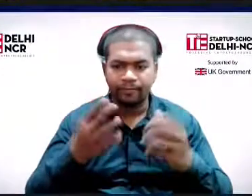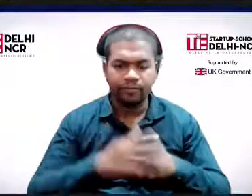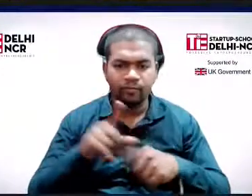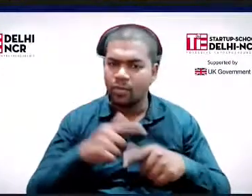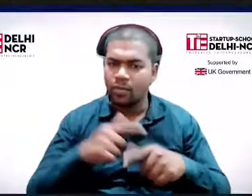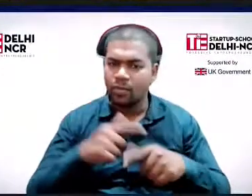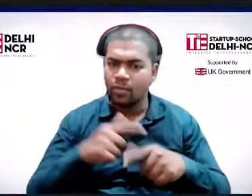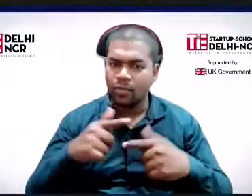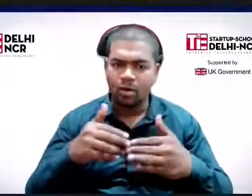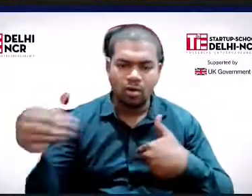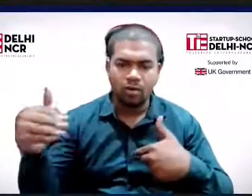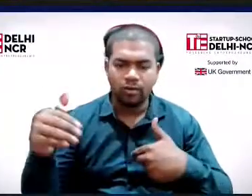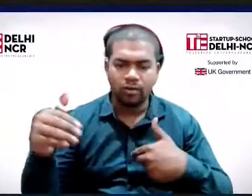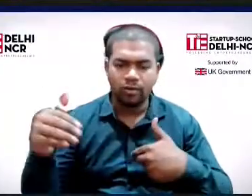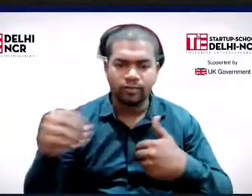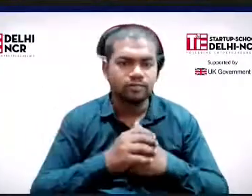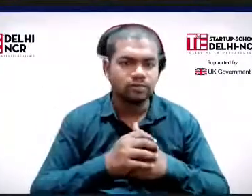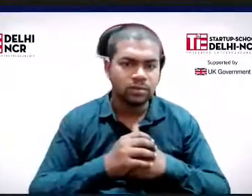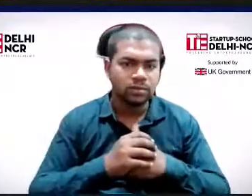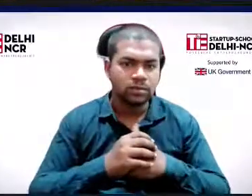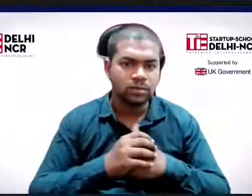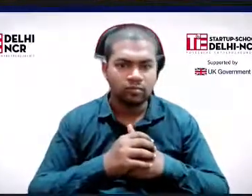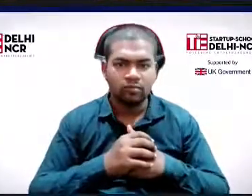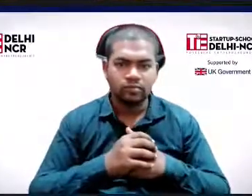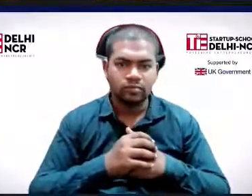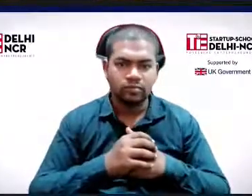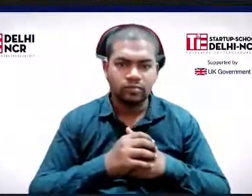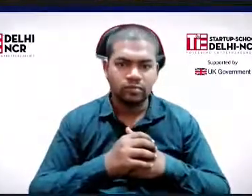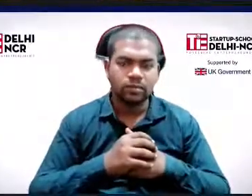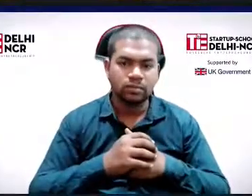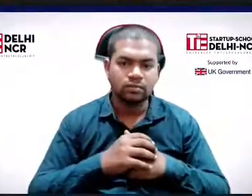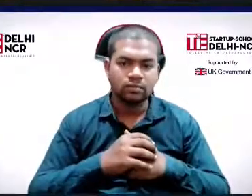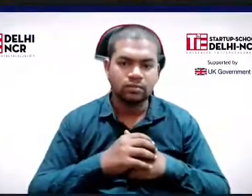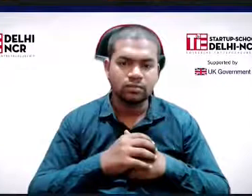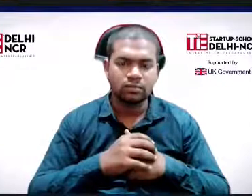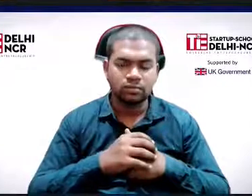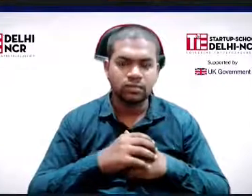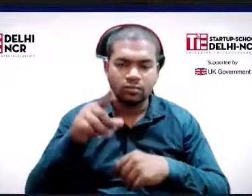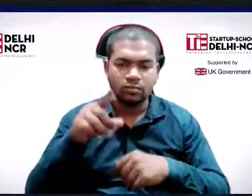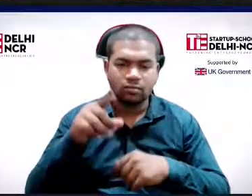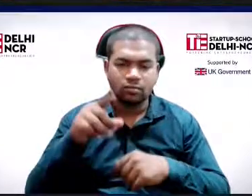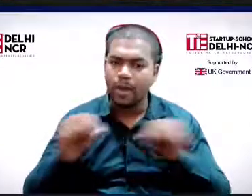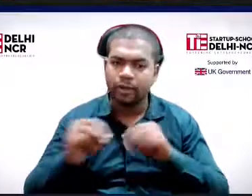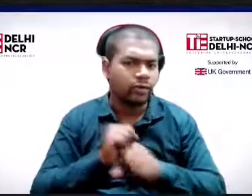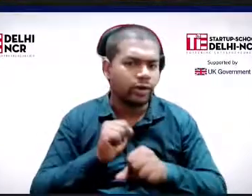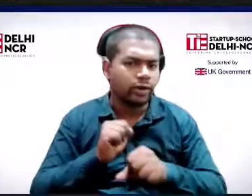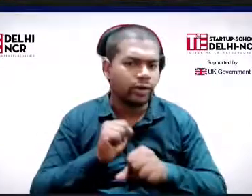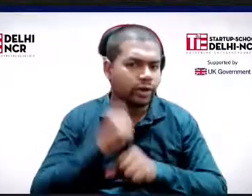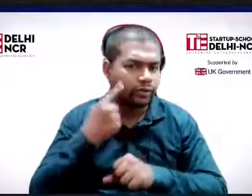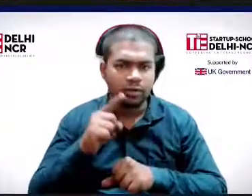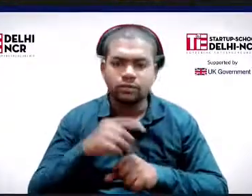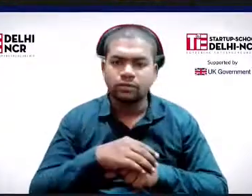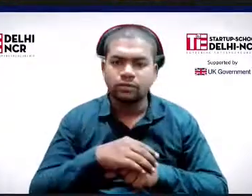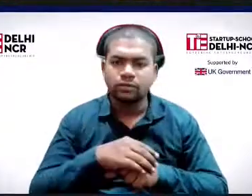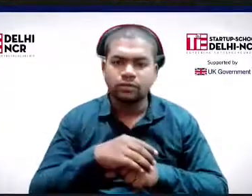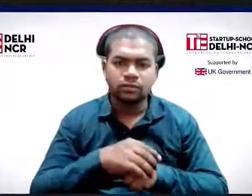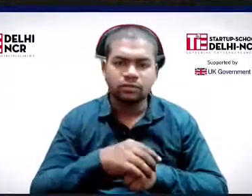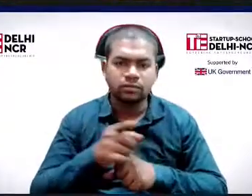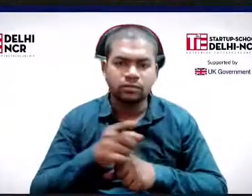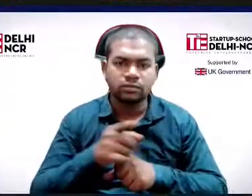ago, last century. My first hands-on brand was in brand management, working for Procter & Gamble. You know,